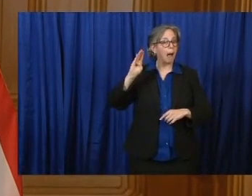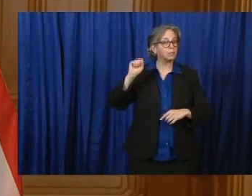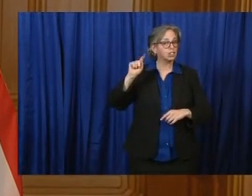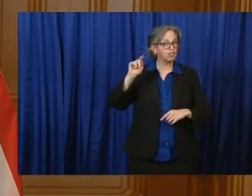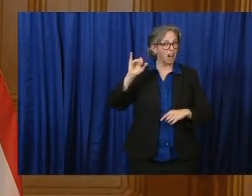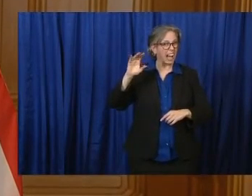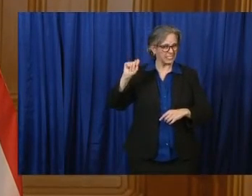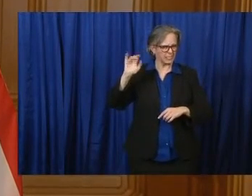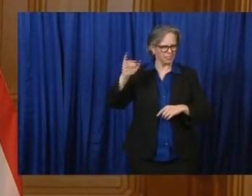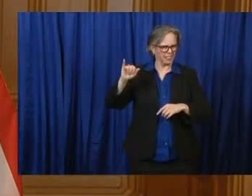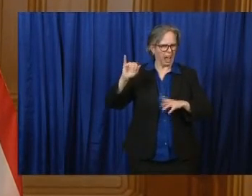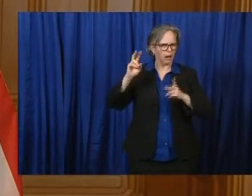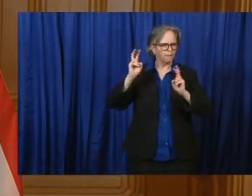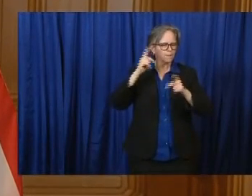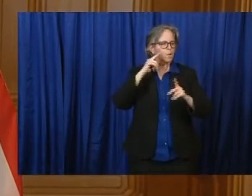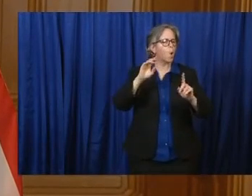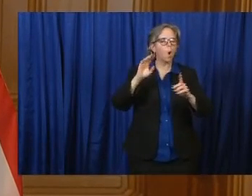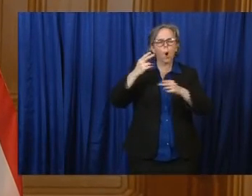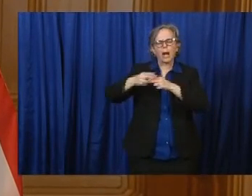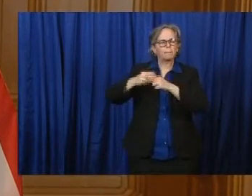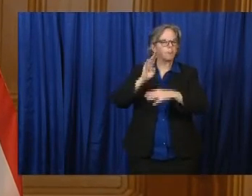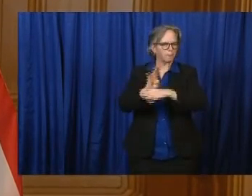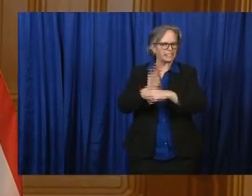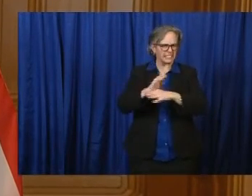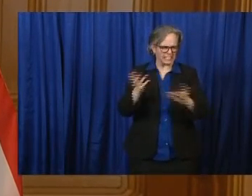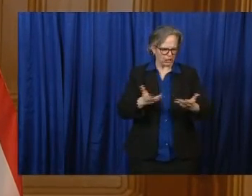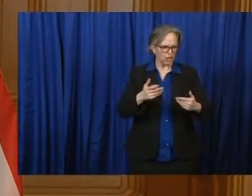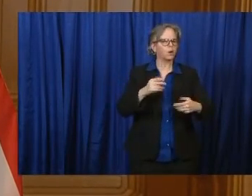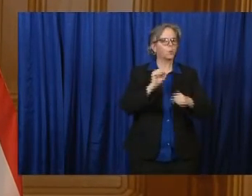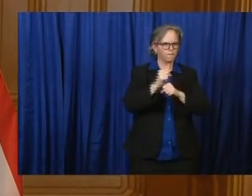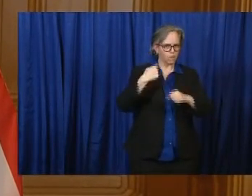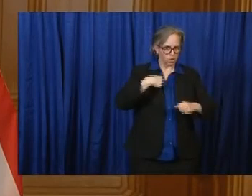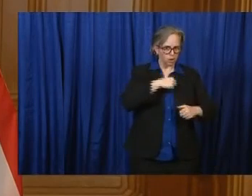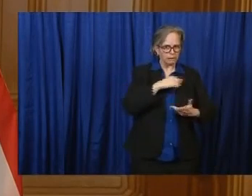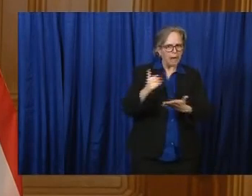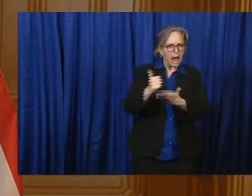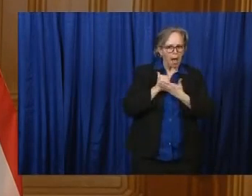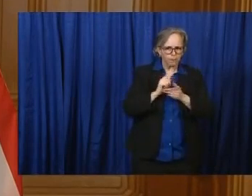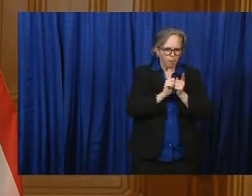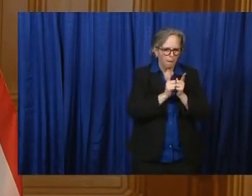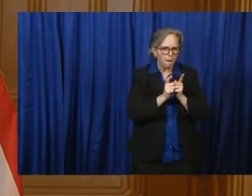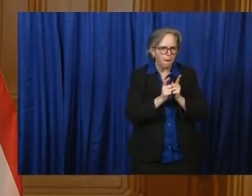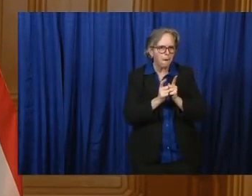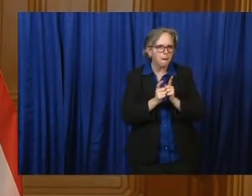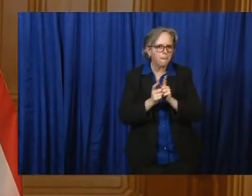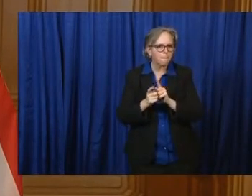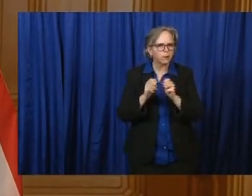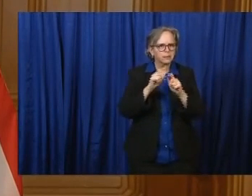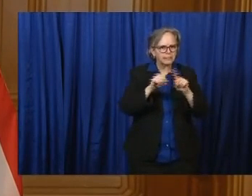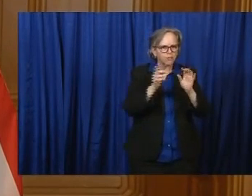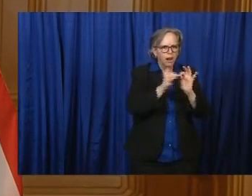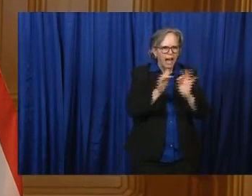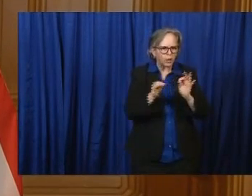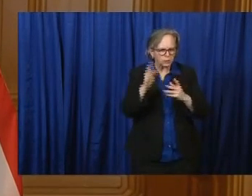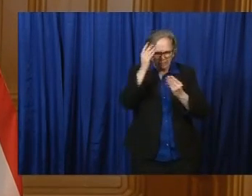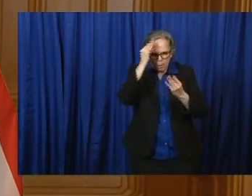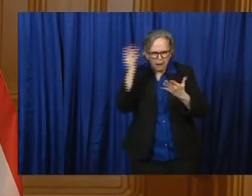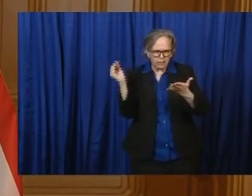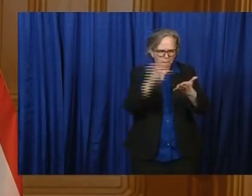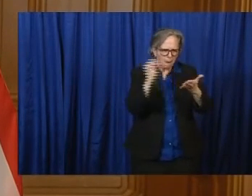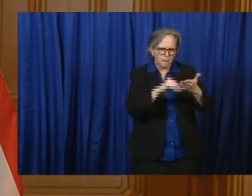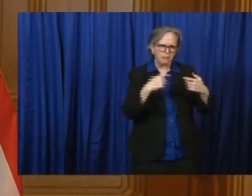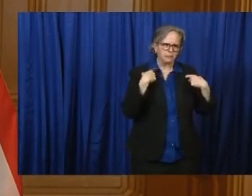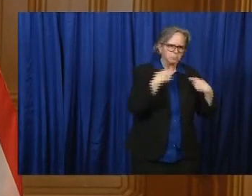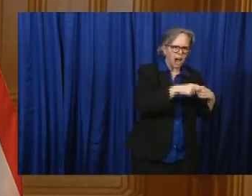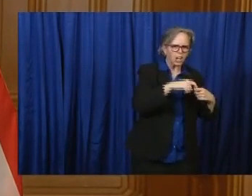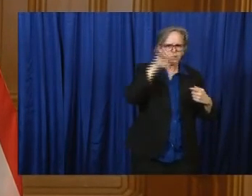them. They are also translating everything, longer version, into Spanish, Chinese, Somalia, but